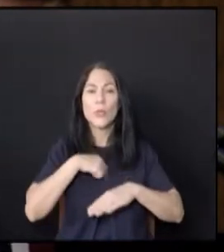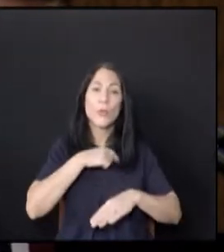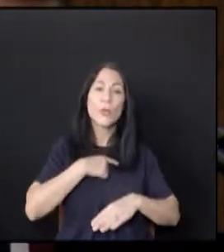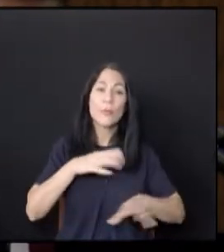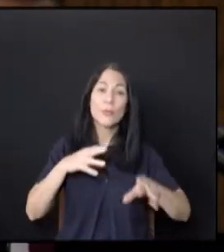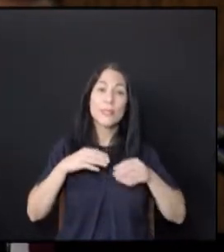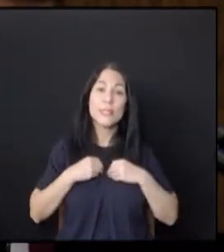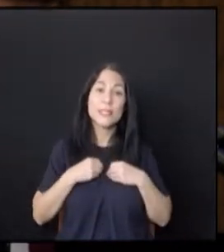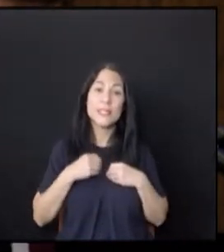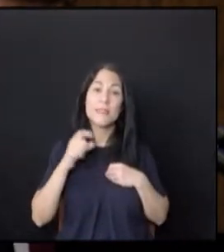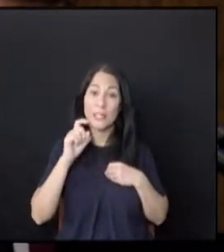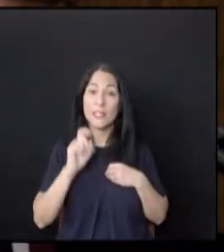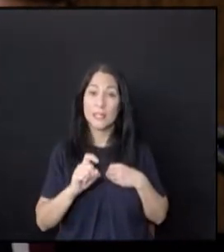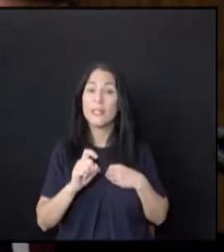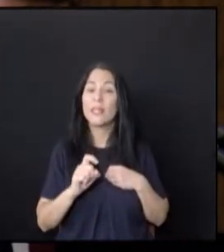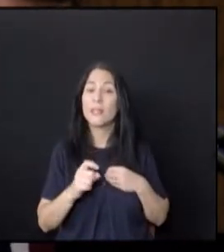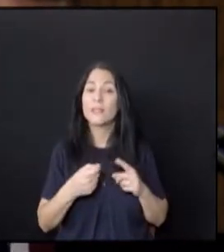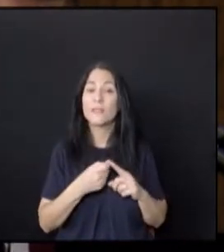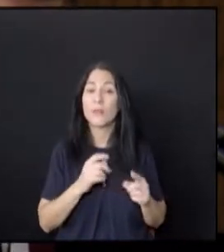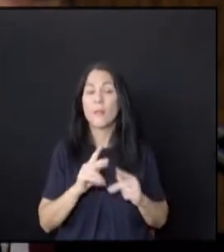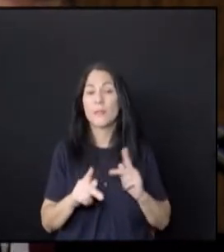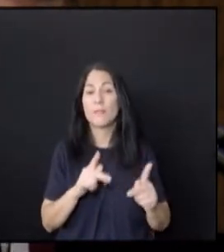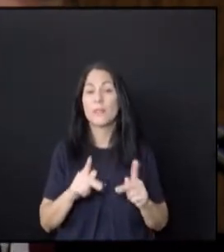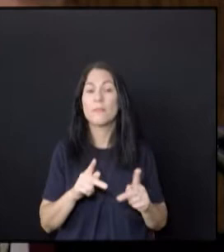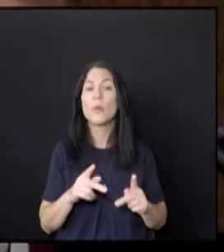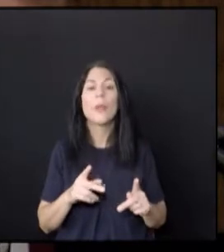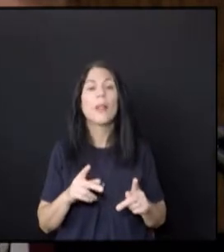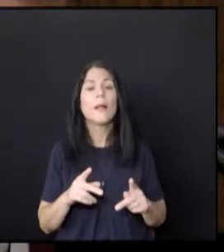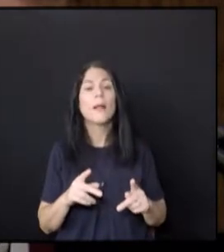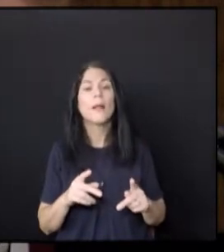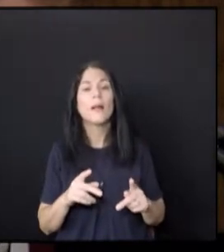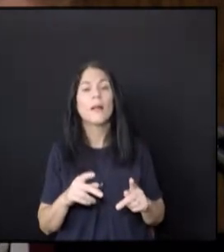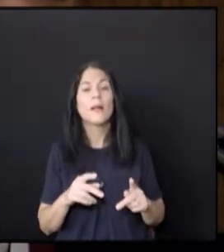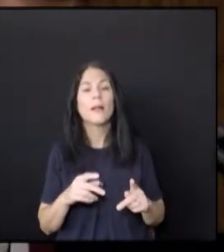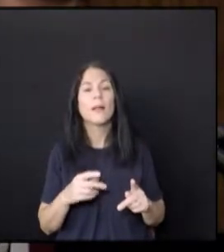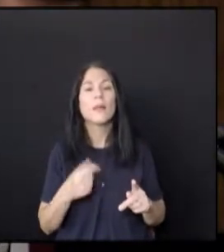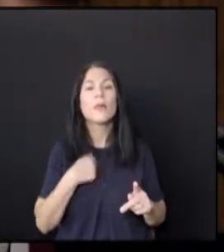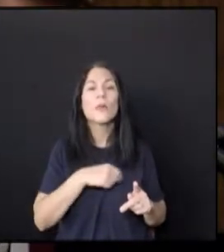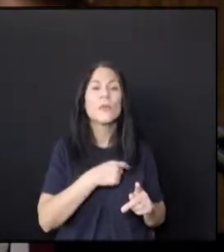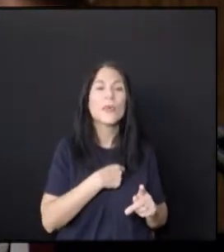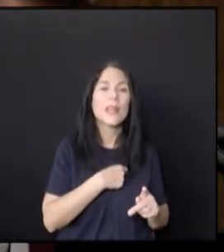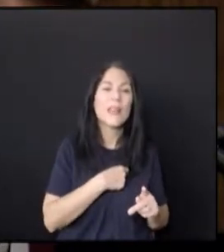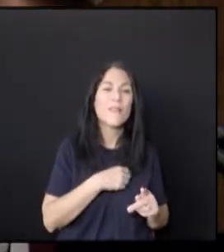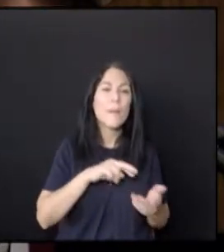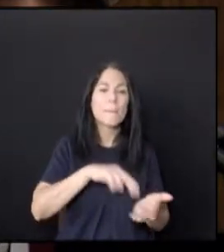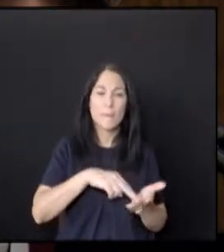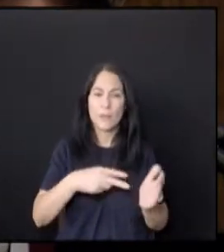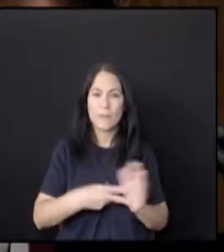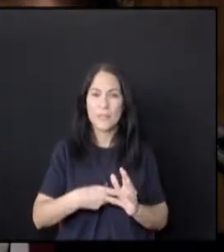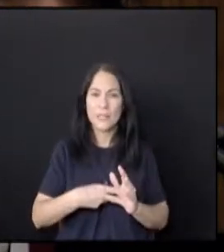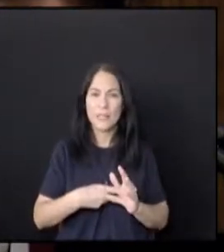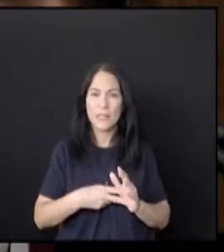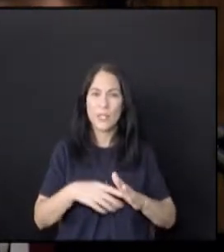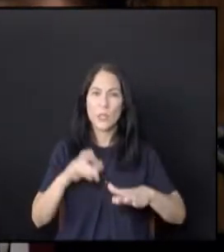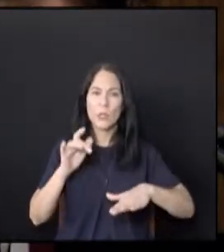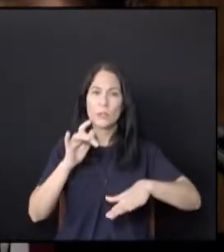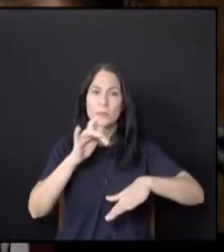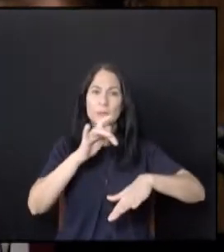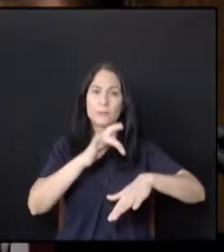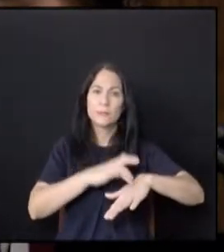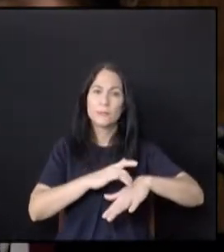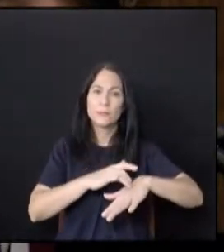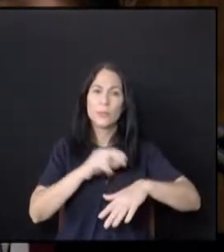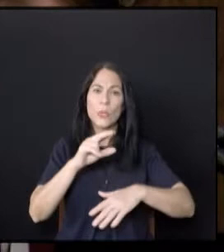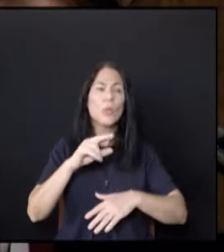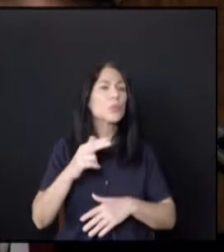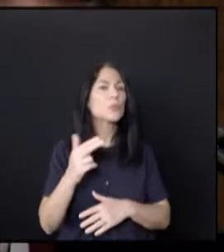needs among our church body. And I also want you to know that we have intentionally this week reached out to 2,500 homes